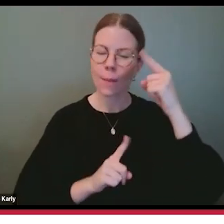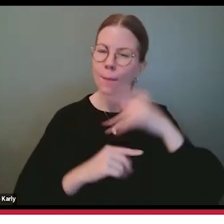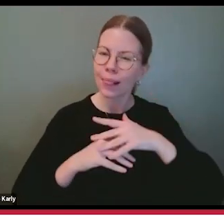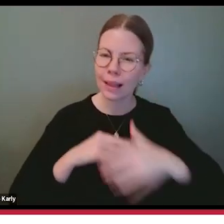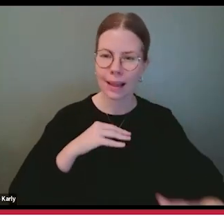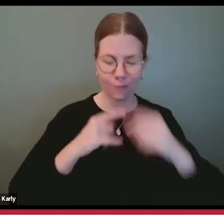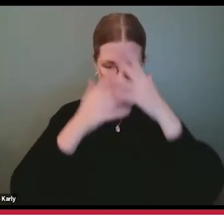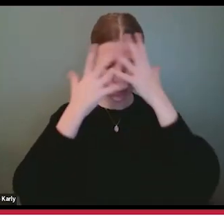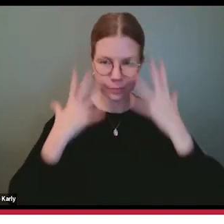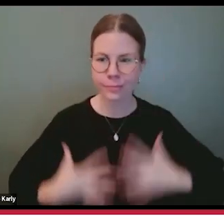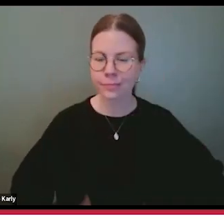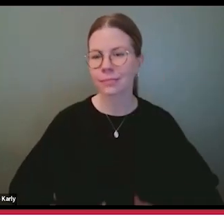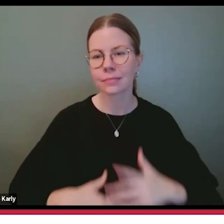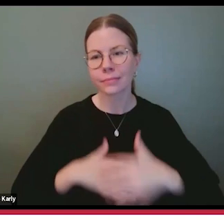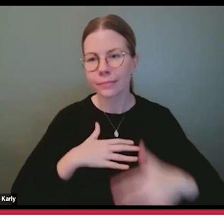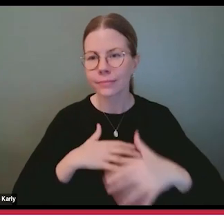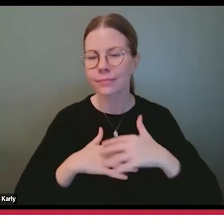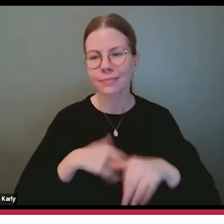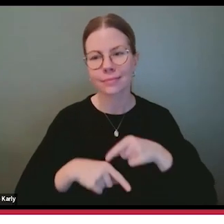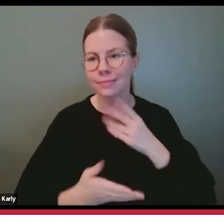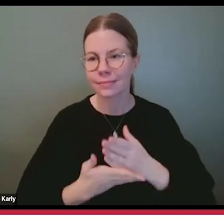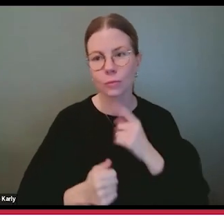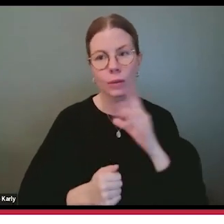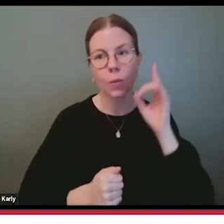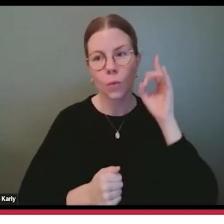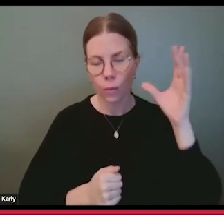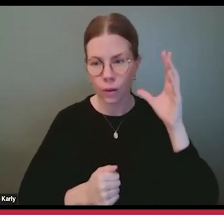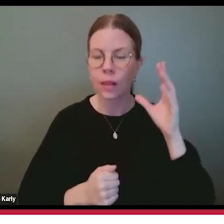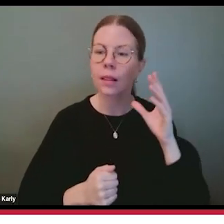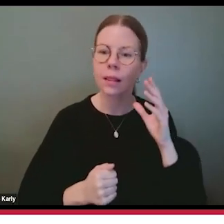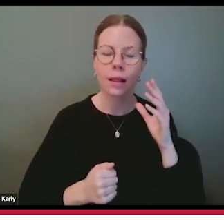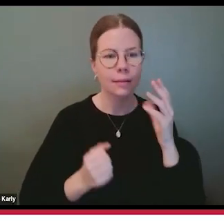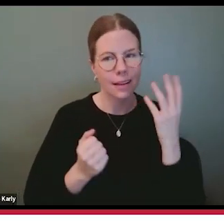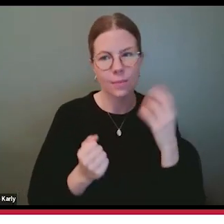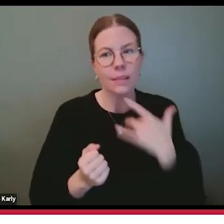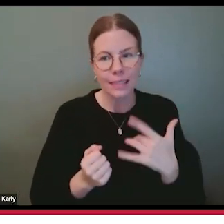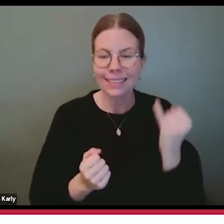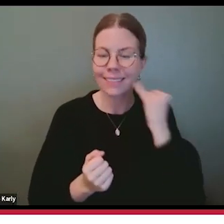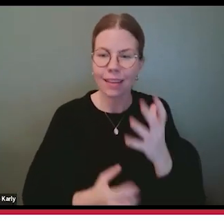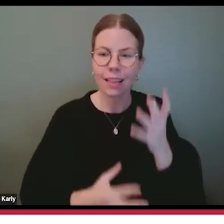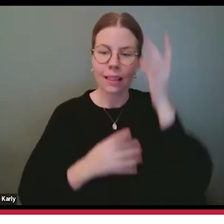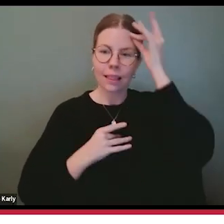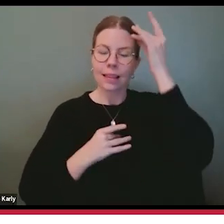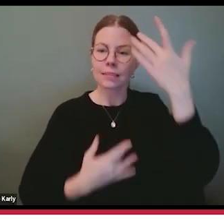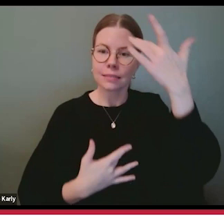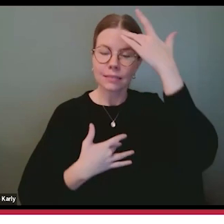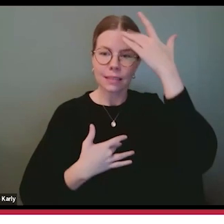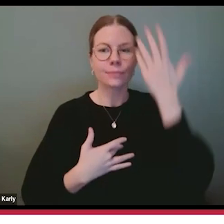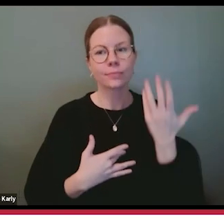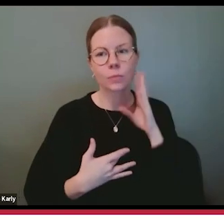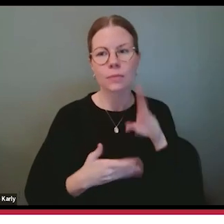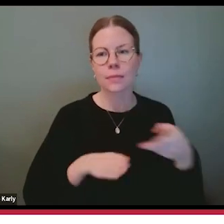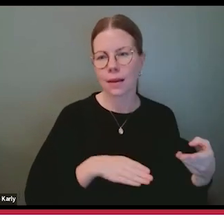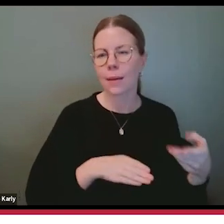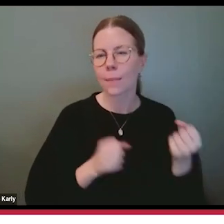horrible symptoms, and kill a large number of the people that they infect, depending on the level of treatment